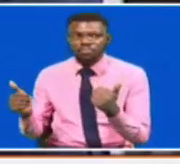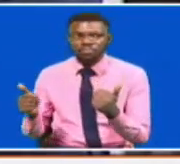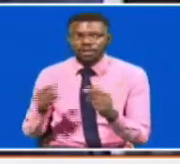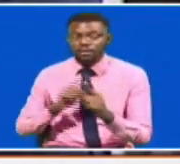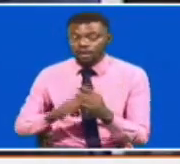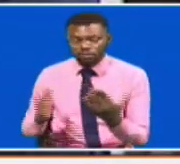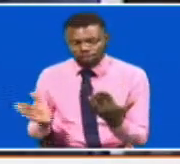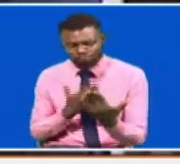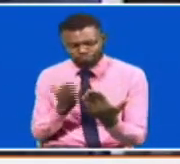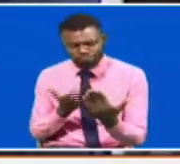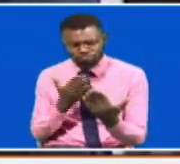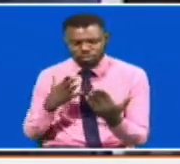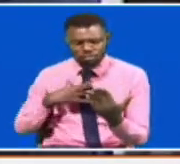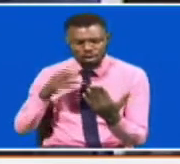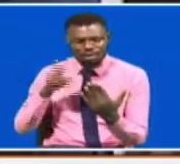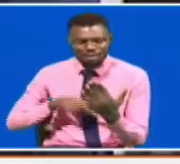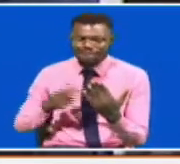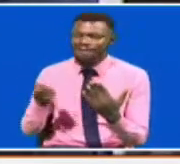will have their own interpretation.